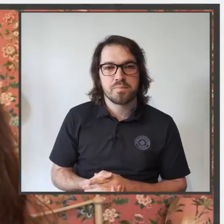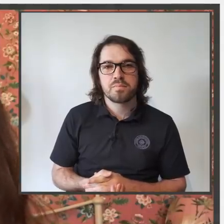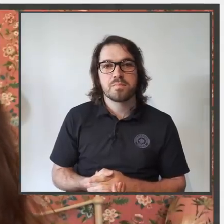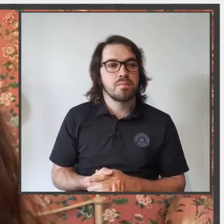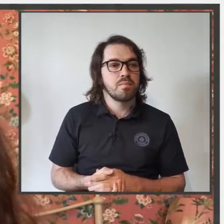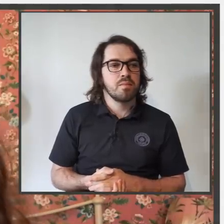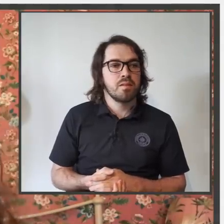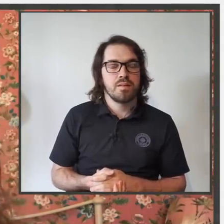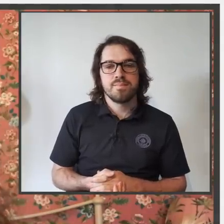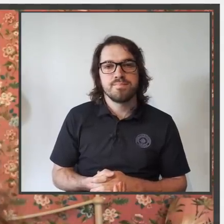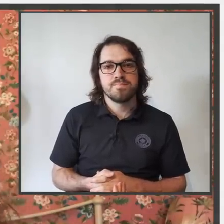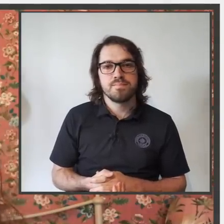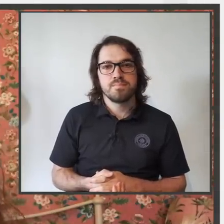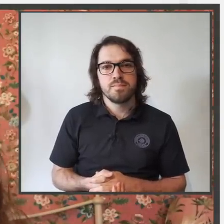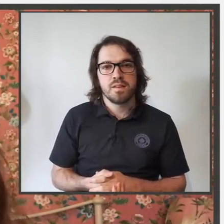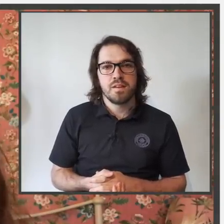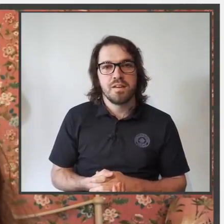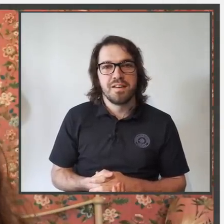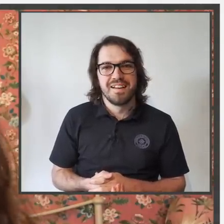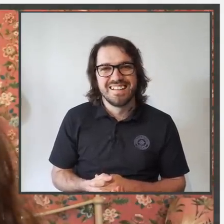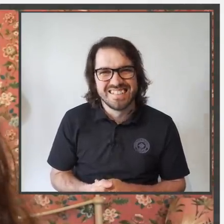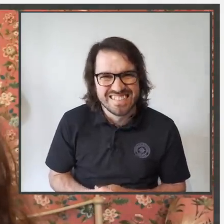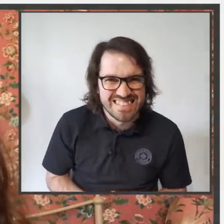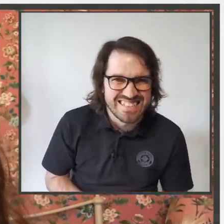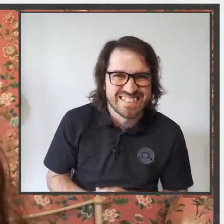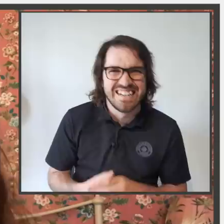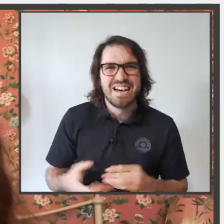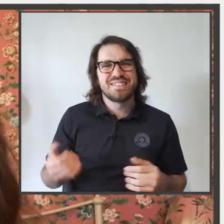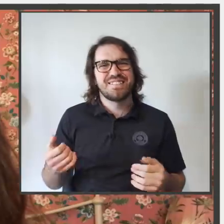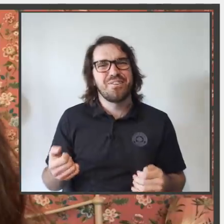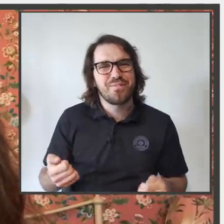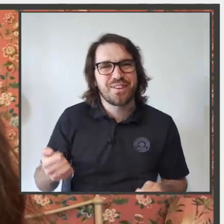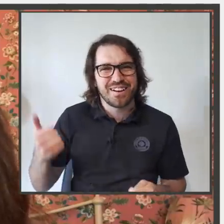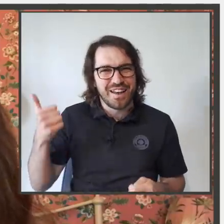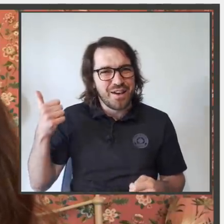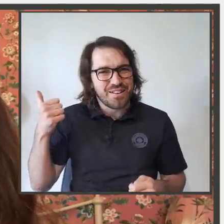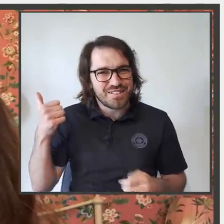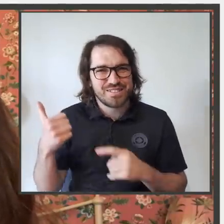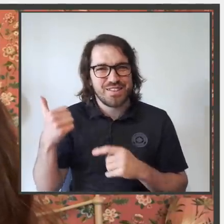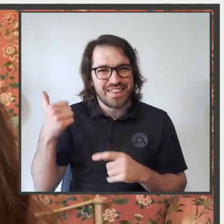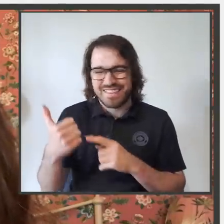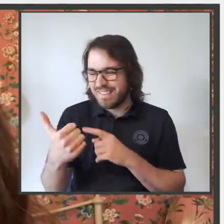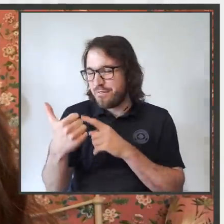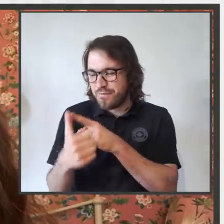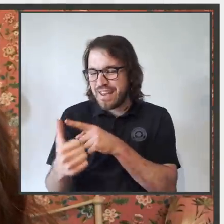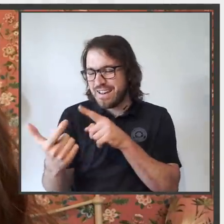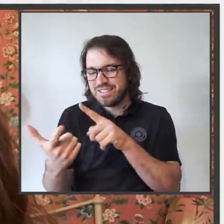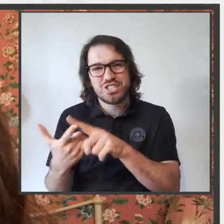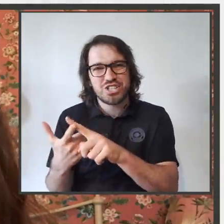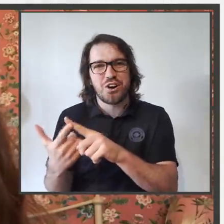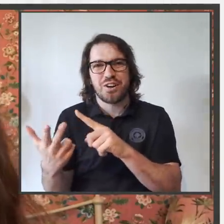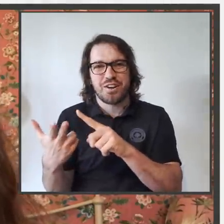by shock. Stricken with panic, Tom, you can be stricken with panic as well. So we've got